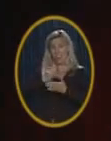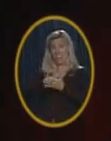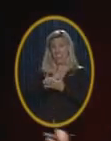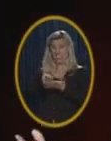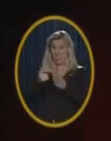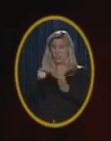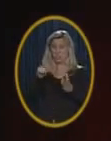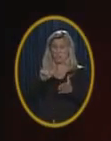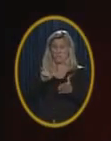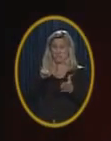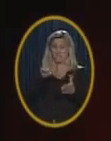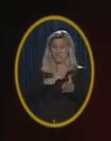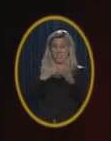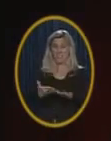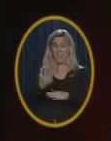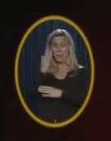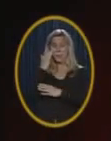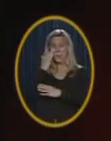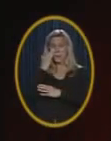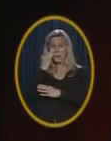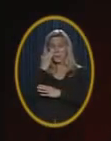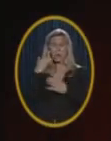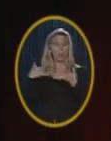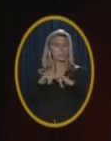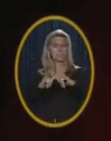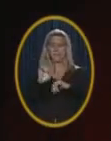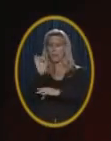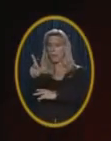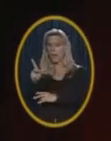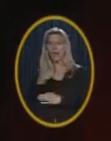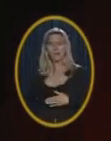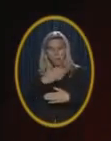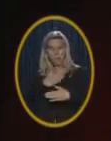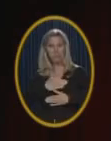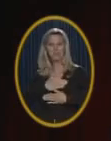dead. And of course, everybody in OPF breathed it. And we're still okay, right?